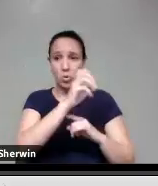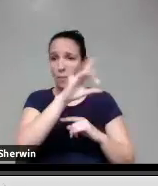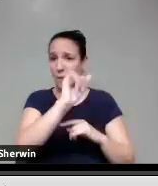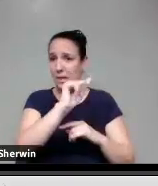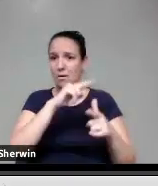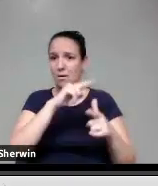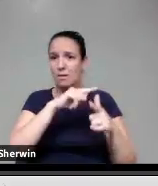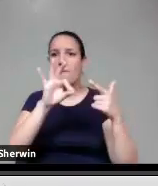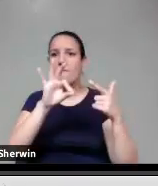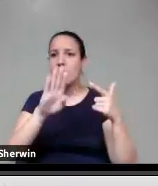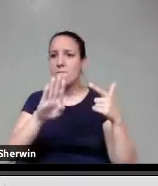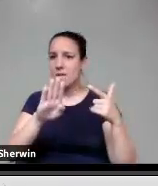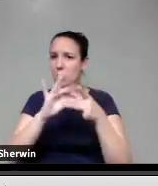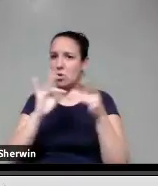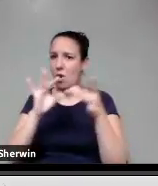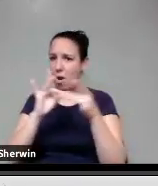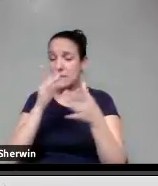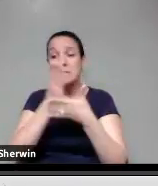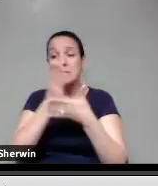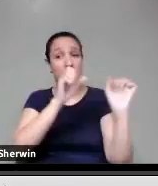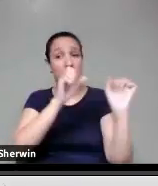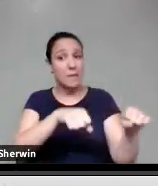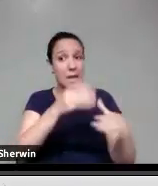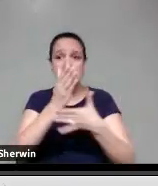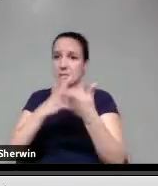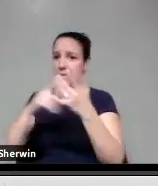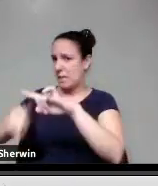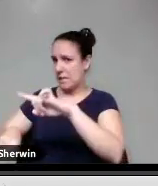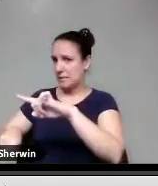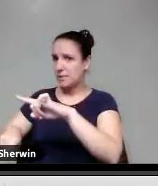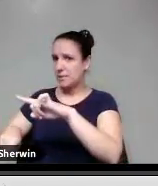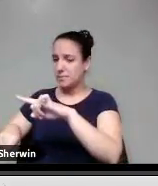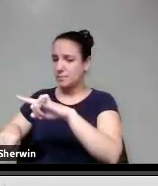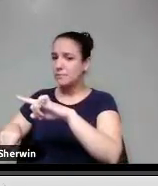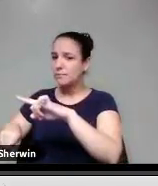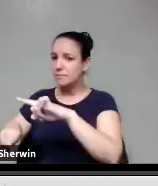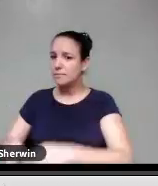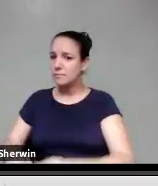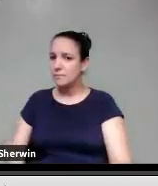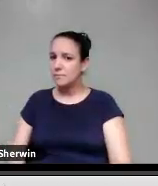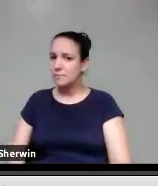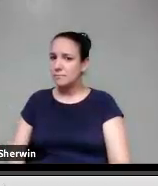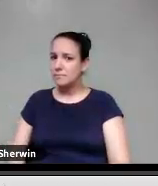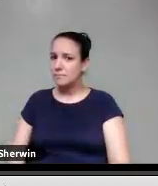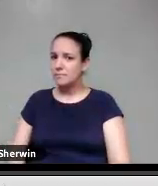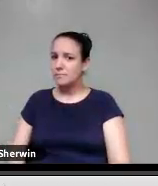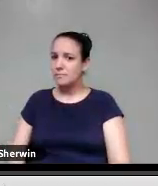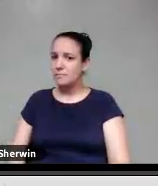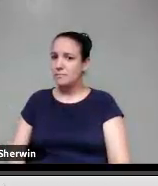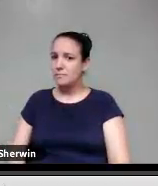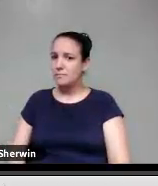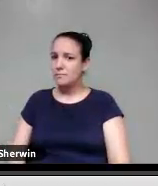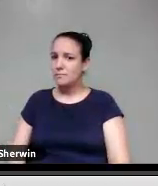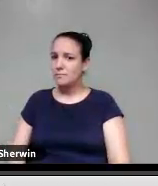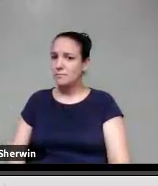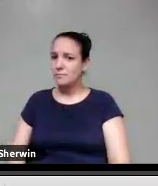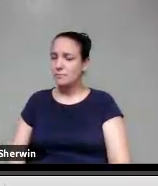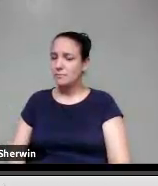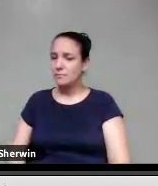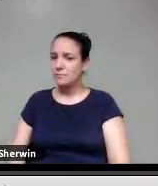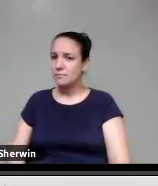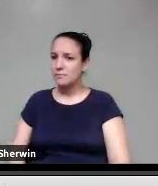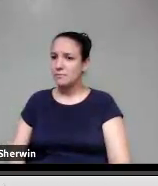are allowed to use Facebook, some of you are not. If you're not allowed, you might have some of your loyal patrons, your cheerleaders, put comments out